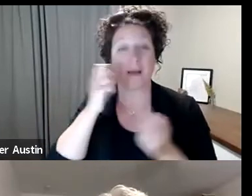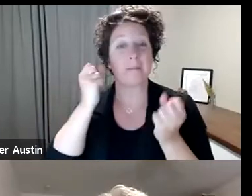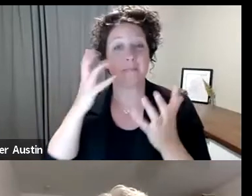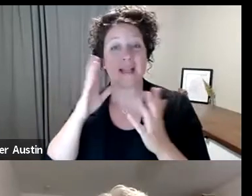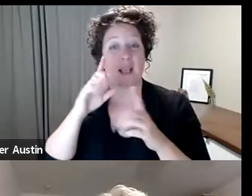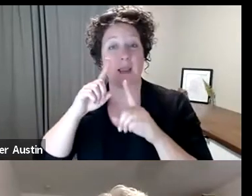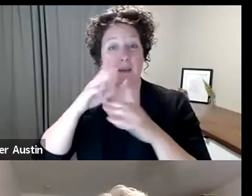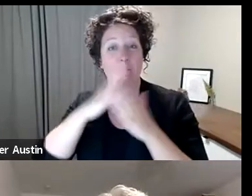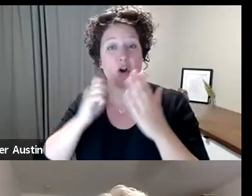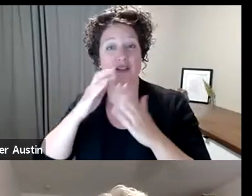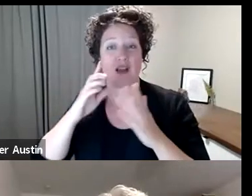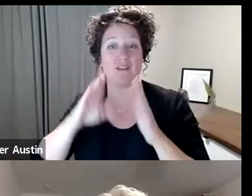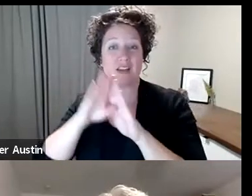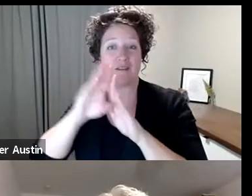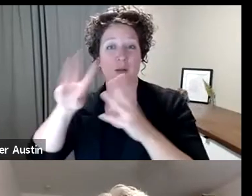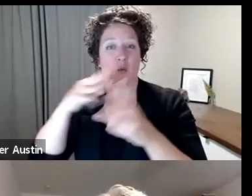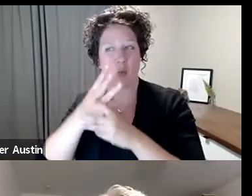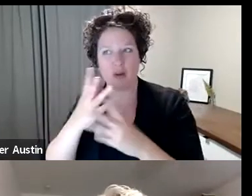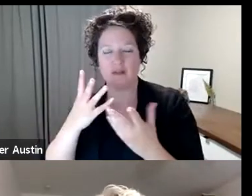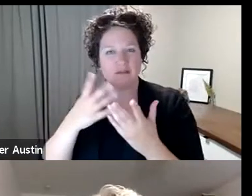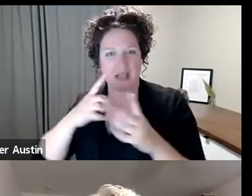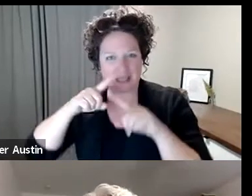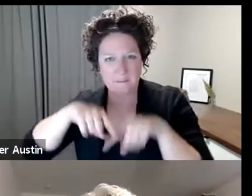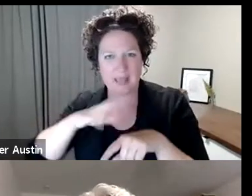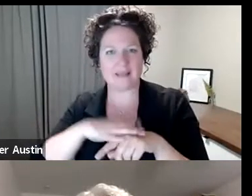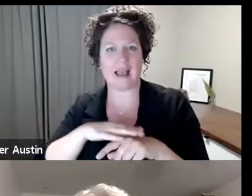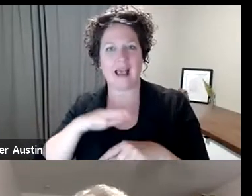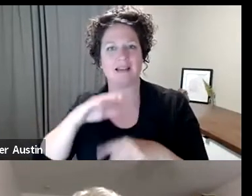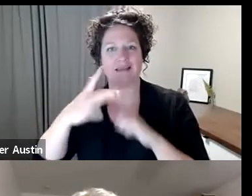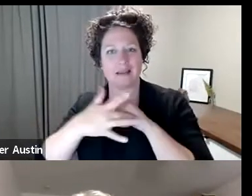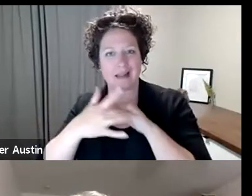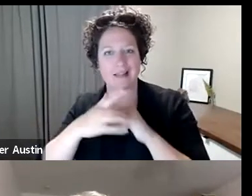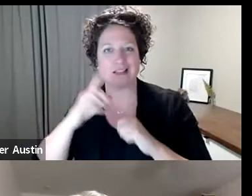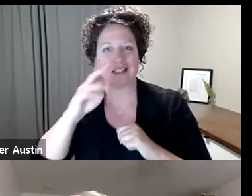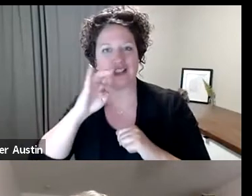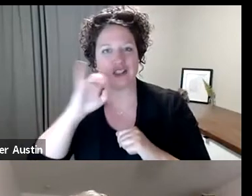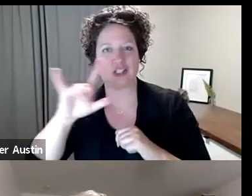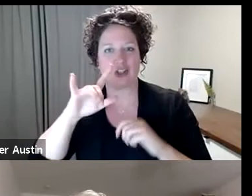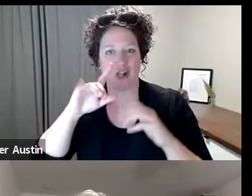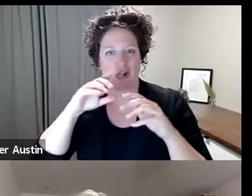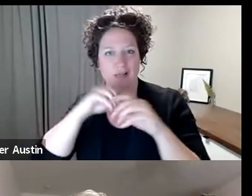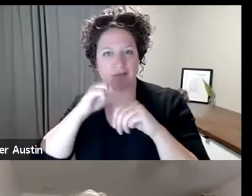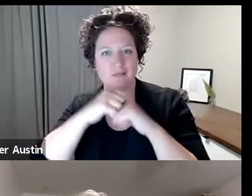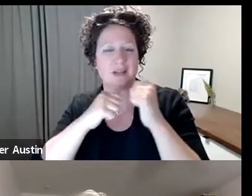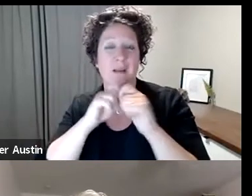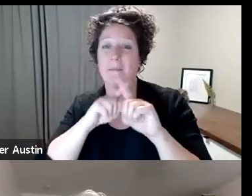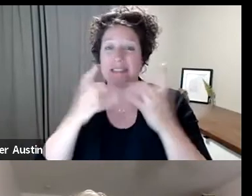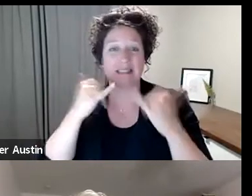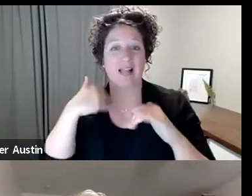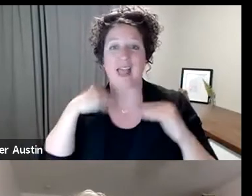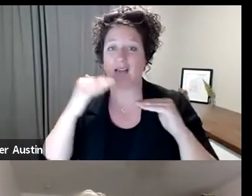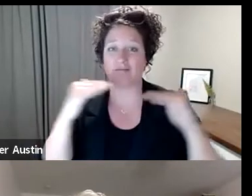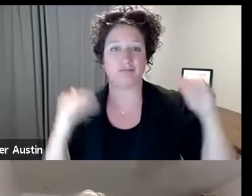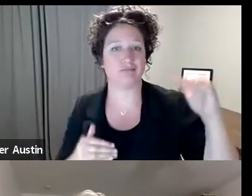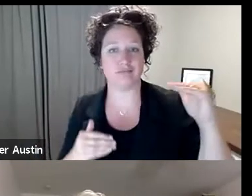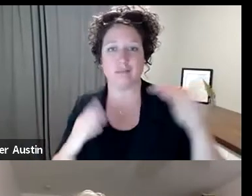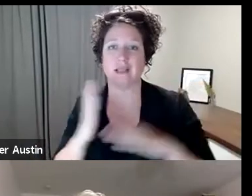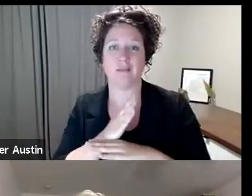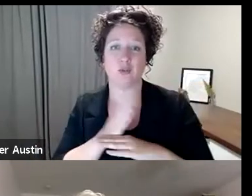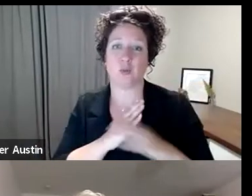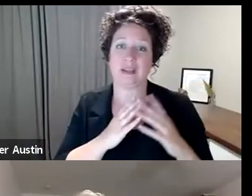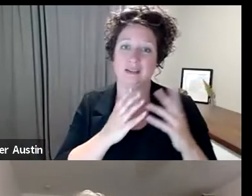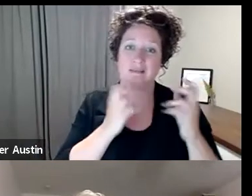rely heavily on technology and on access to digital infrastructure, the reality is there's still a digital divide that exists between the